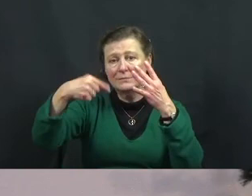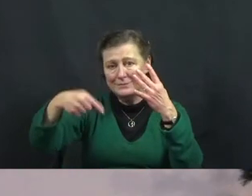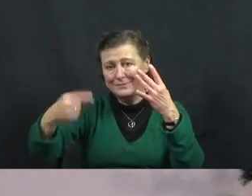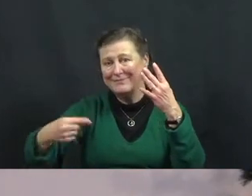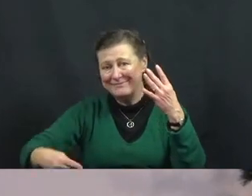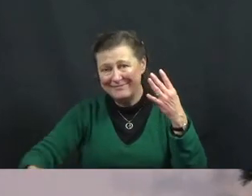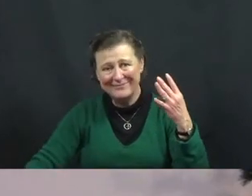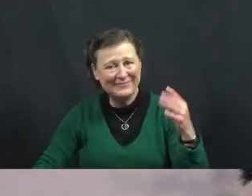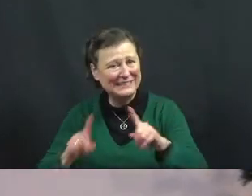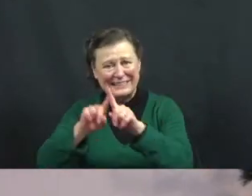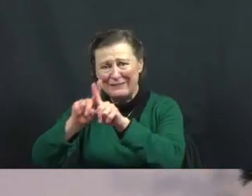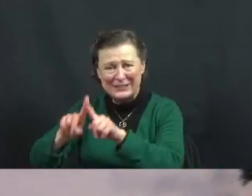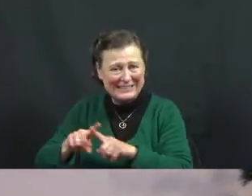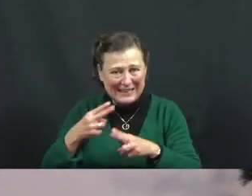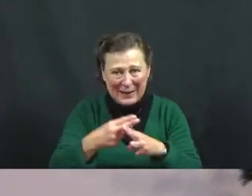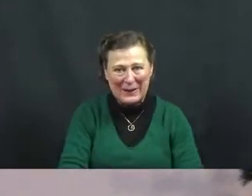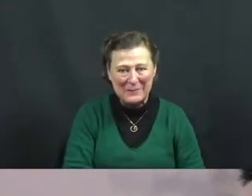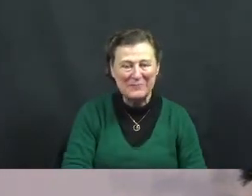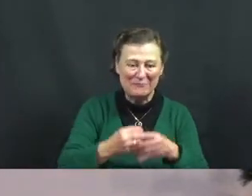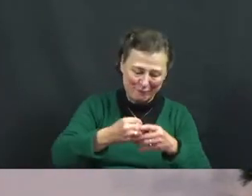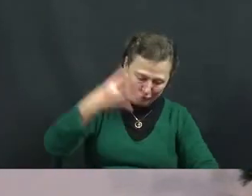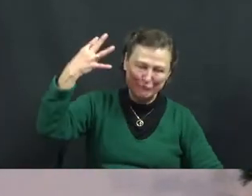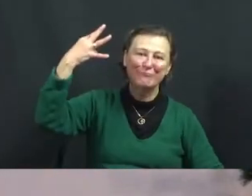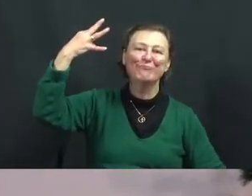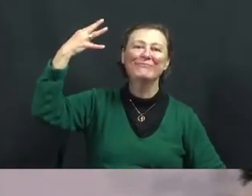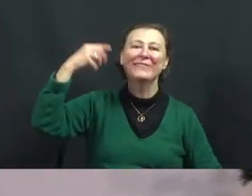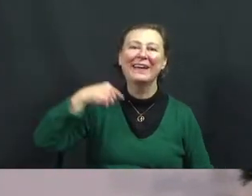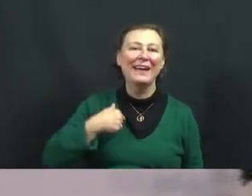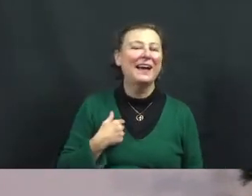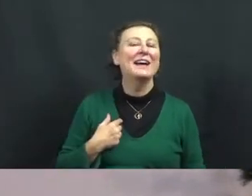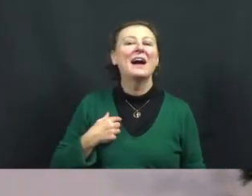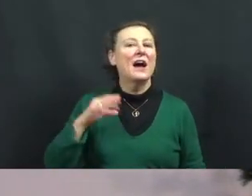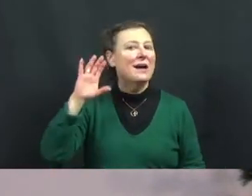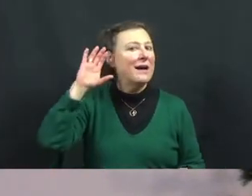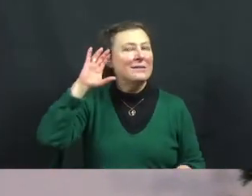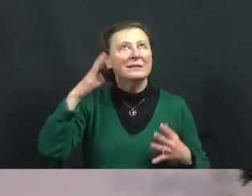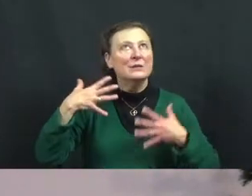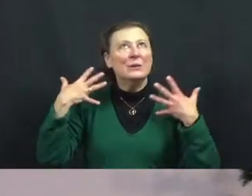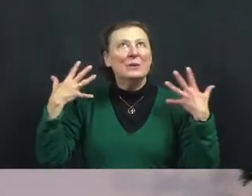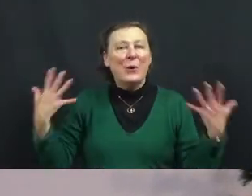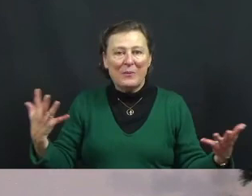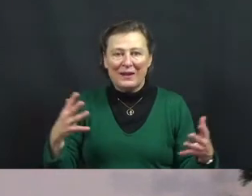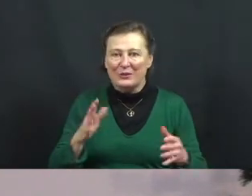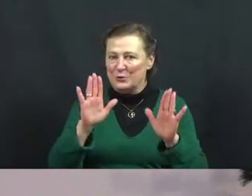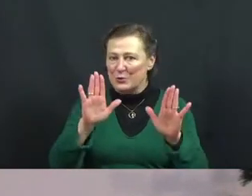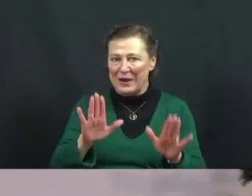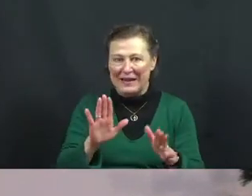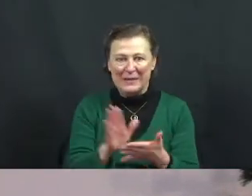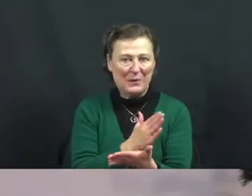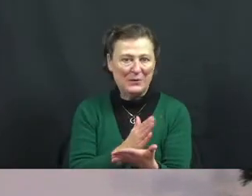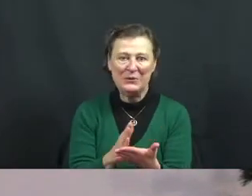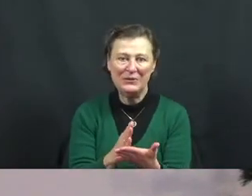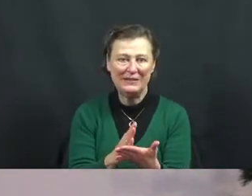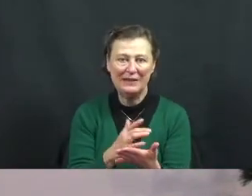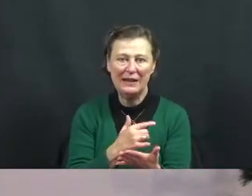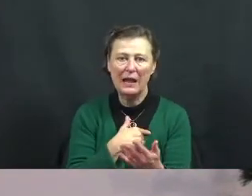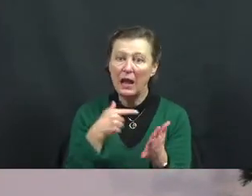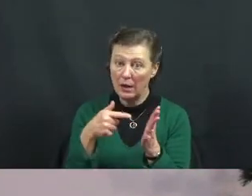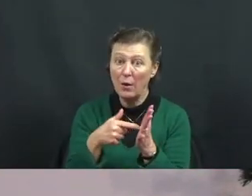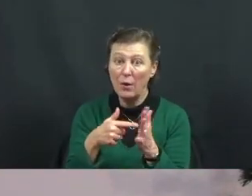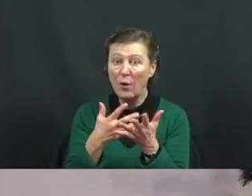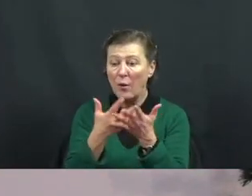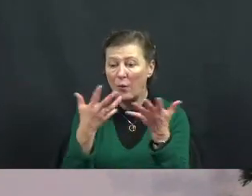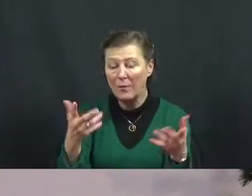or Schubert or Shostakovich. I've just listened to so much great music, and I owe so much to these